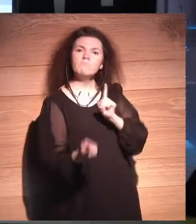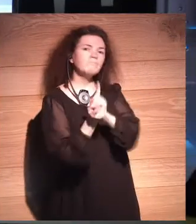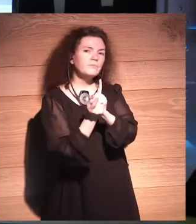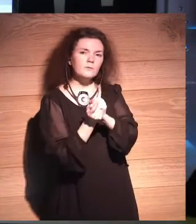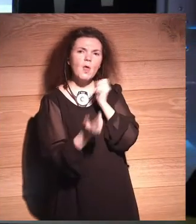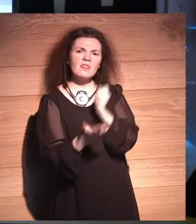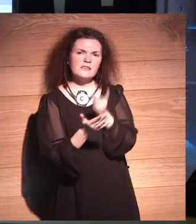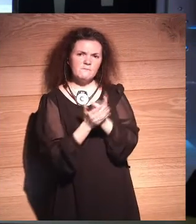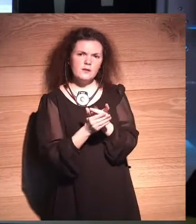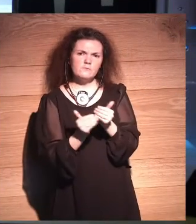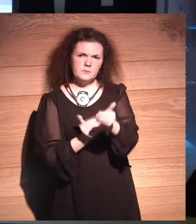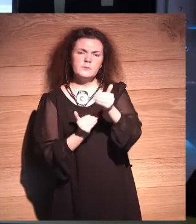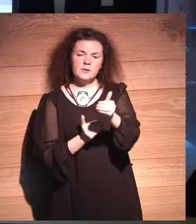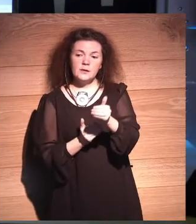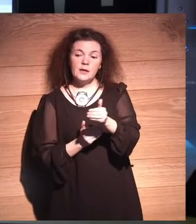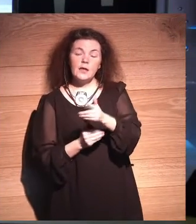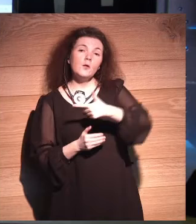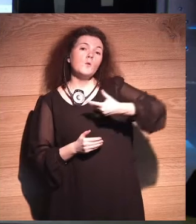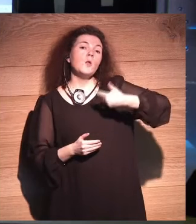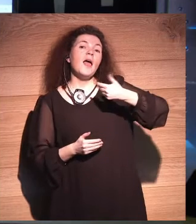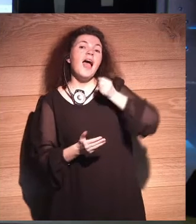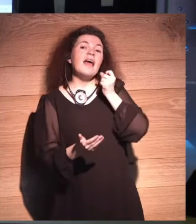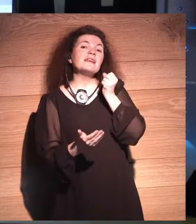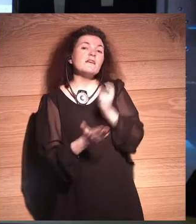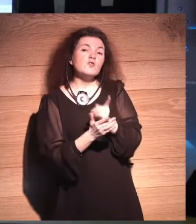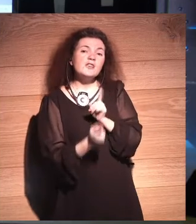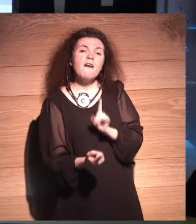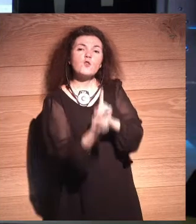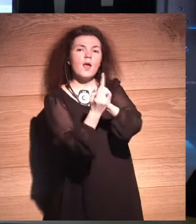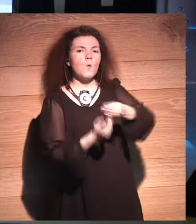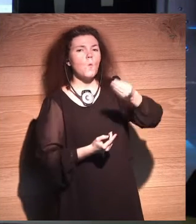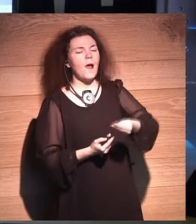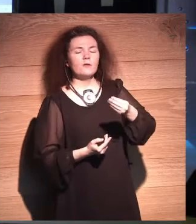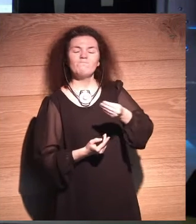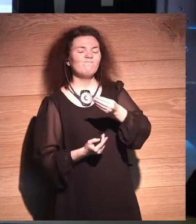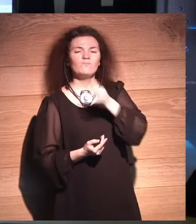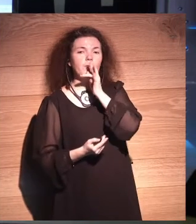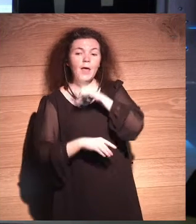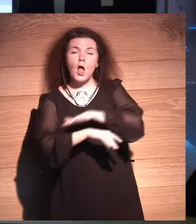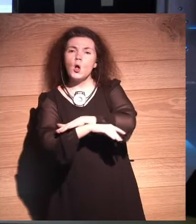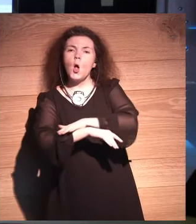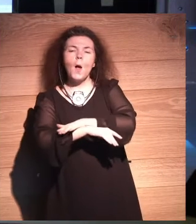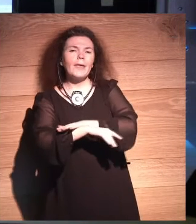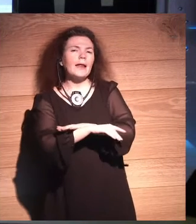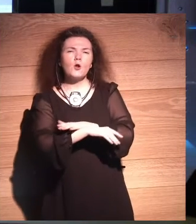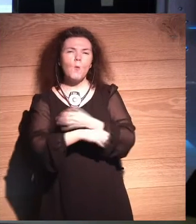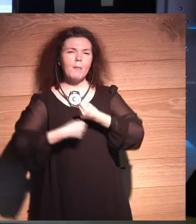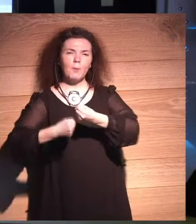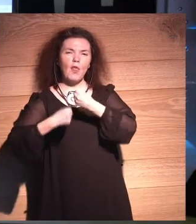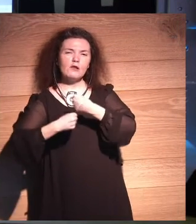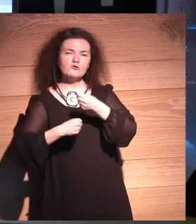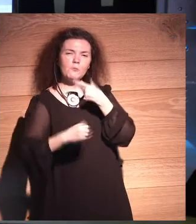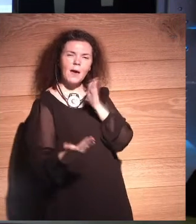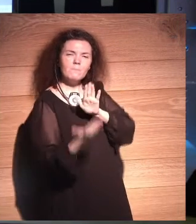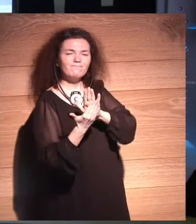at confronting them. Government is not as effective as it needs to be. I work in government now at the state level, since I've